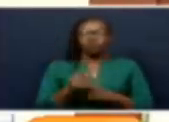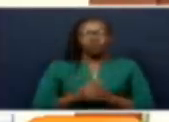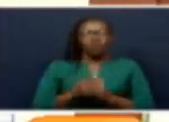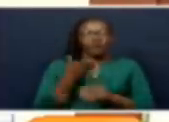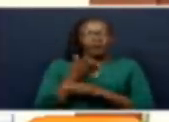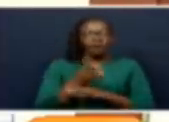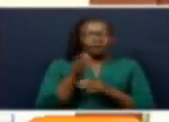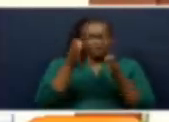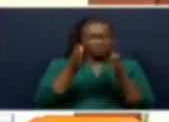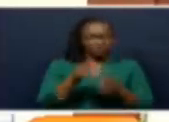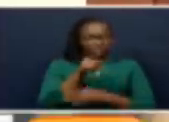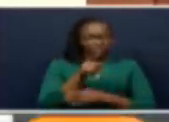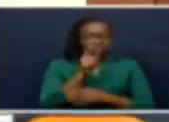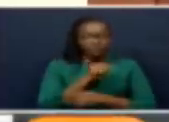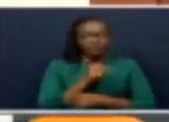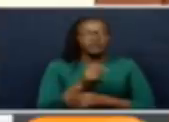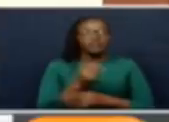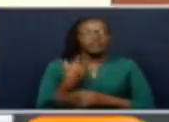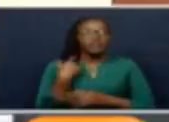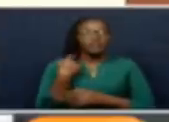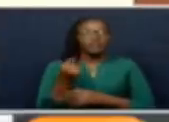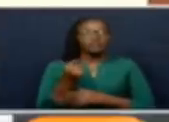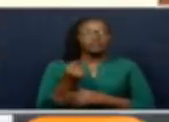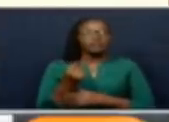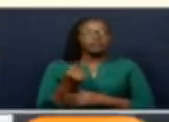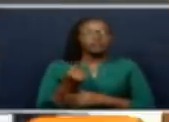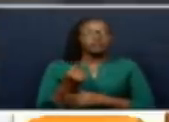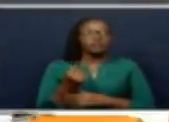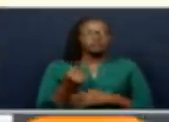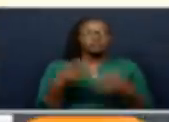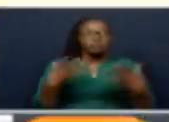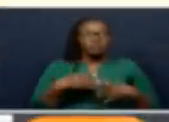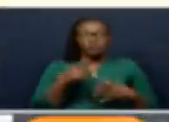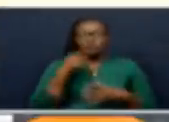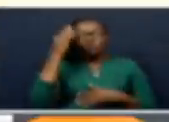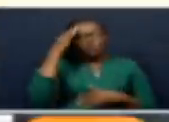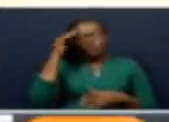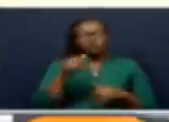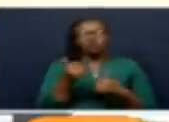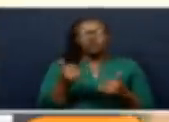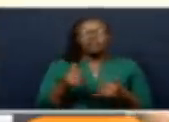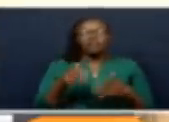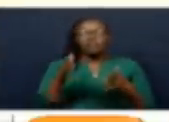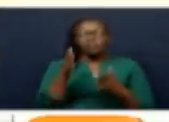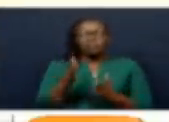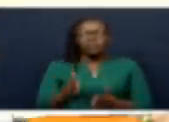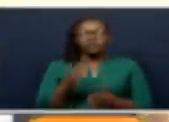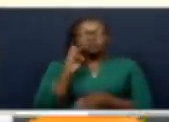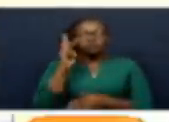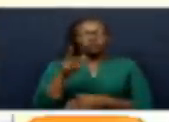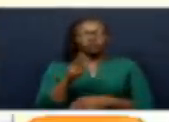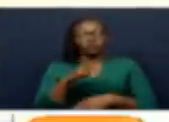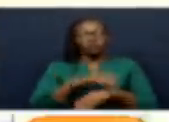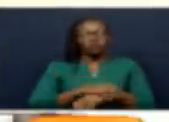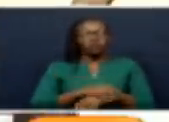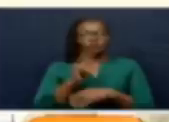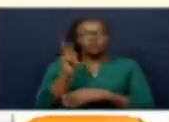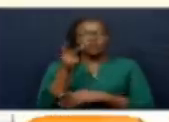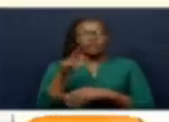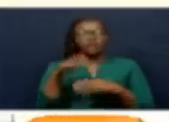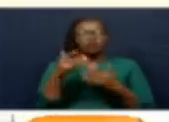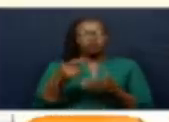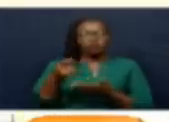After him, the latest, people knew very well the person who is going to take over Kenya was